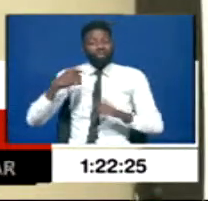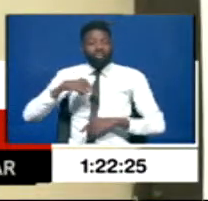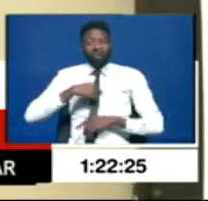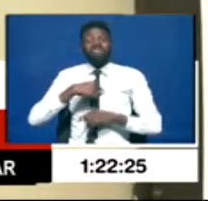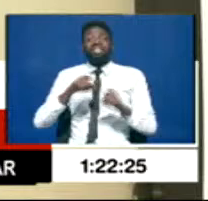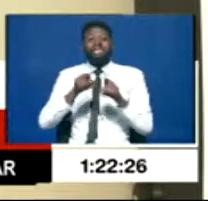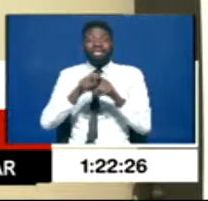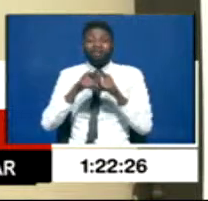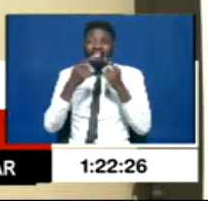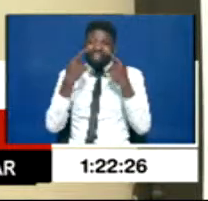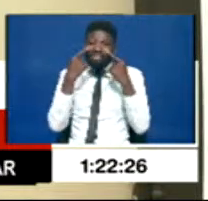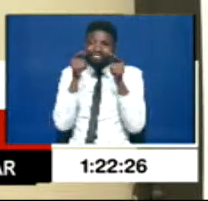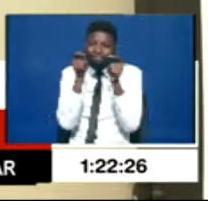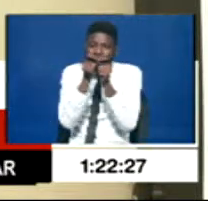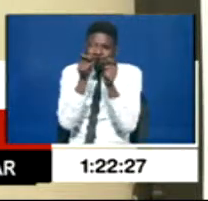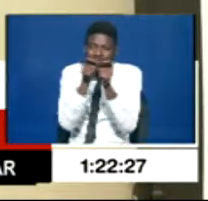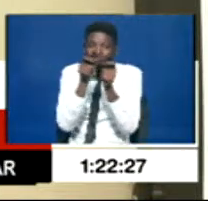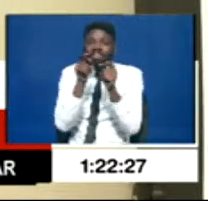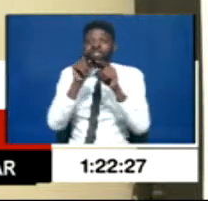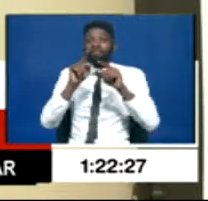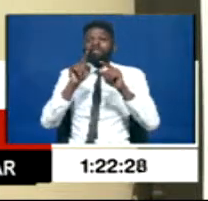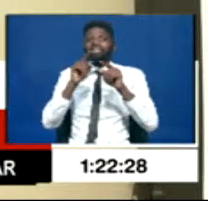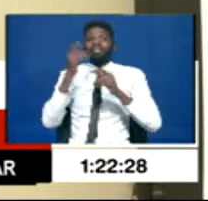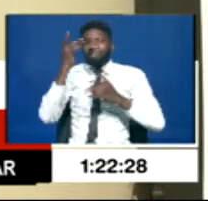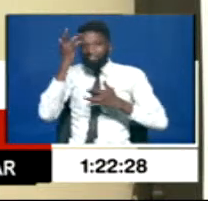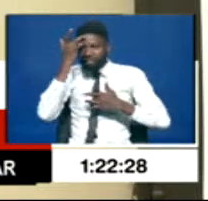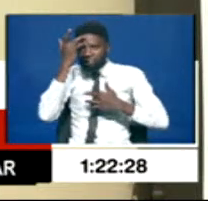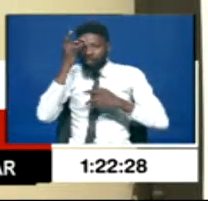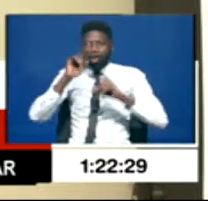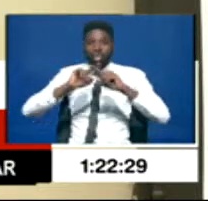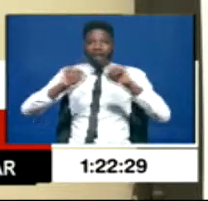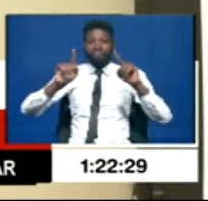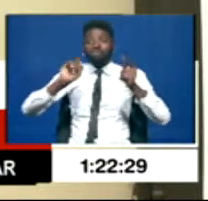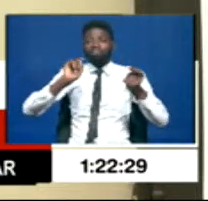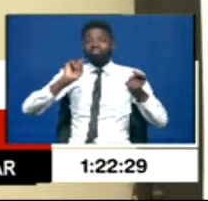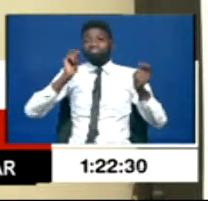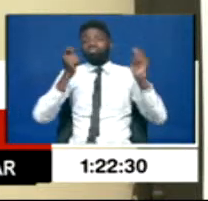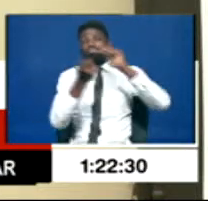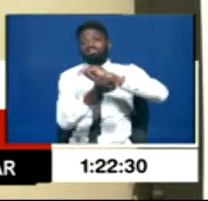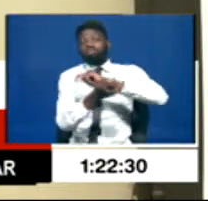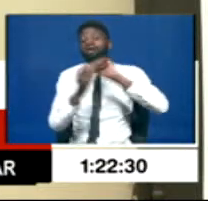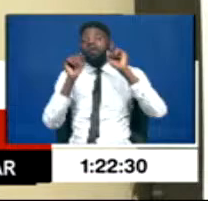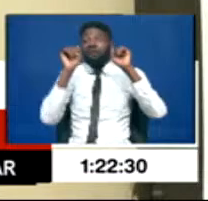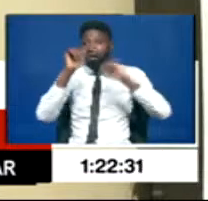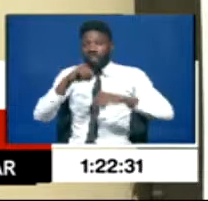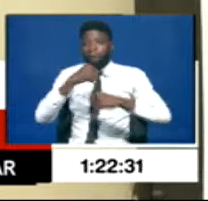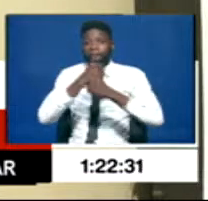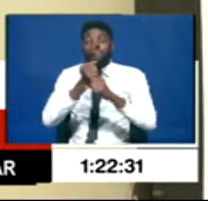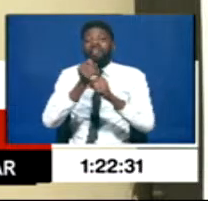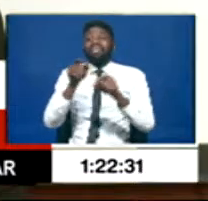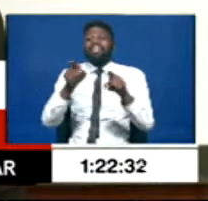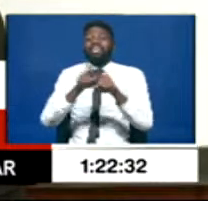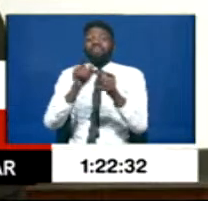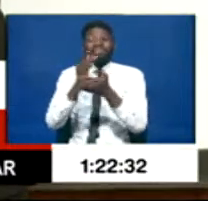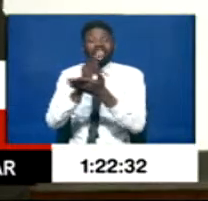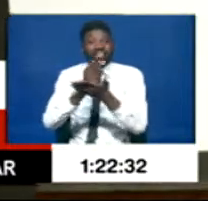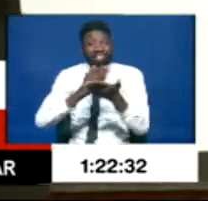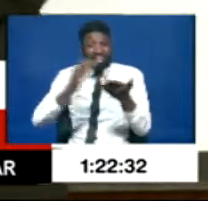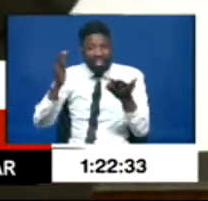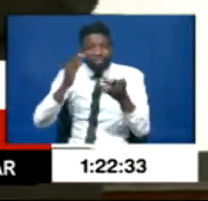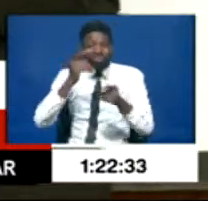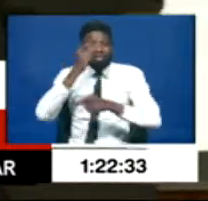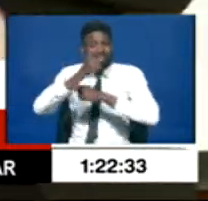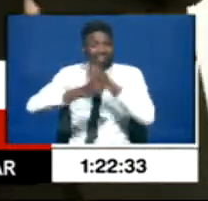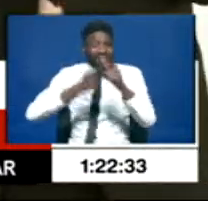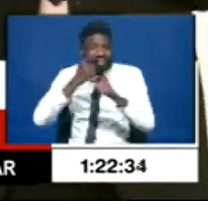seeds and diseases change, and this can lead even to some species going into extinction. The